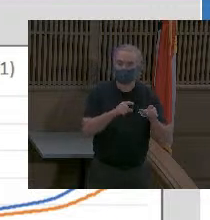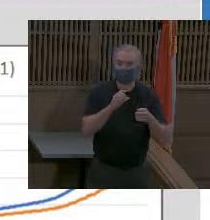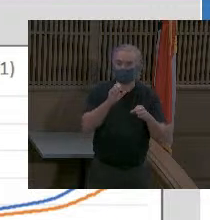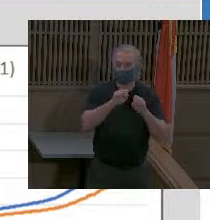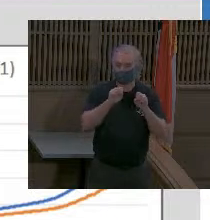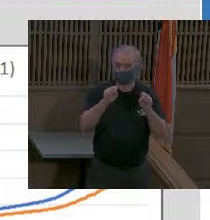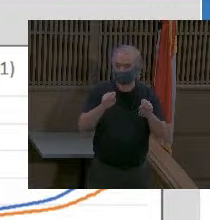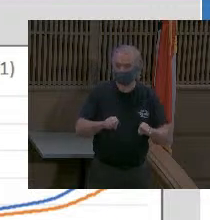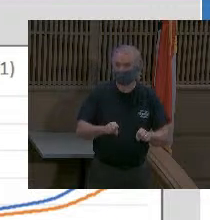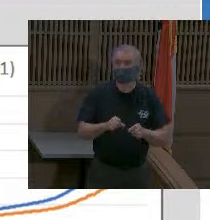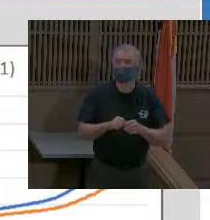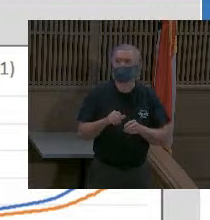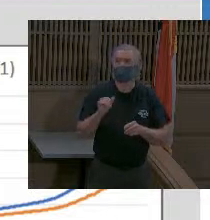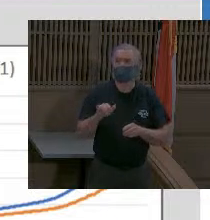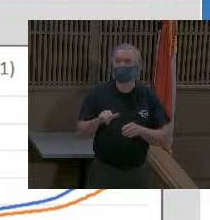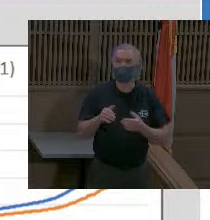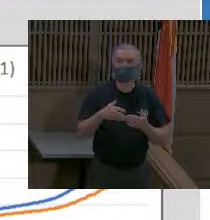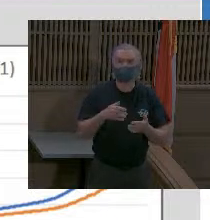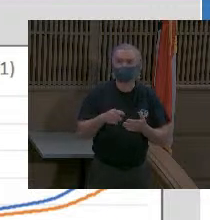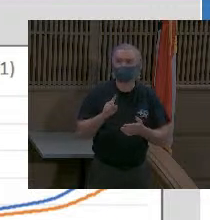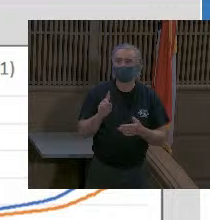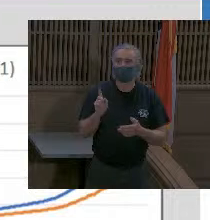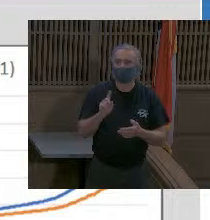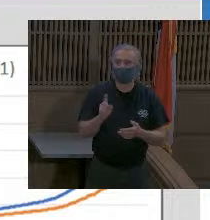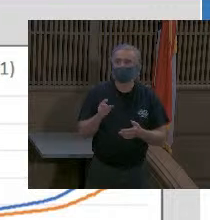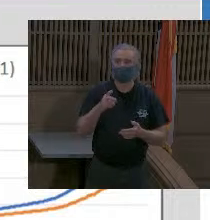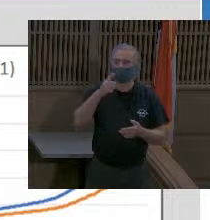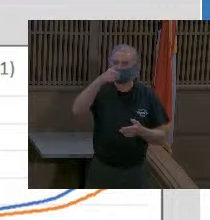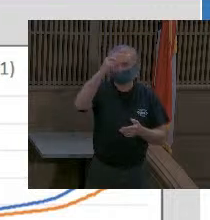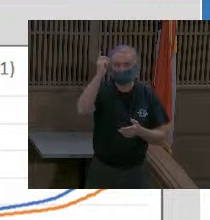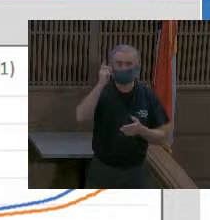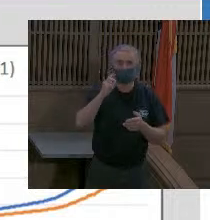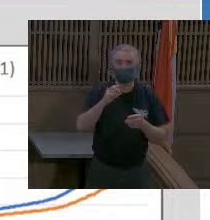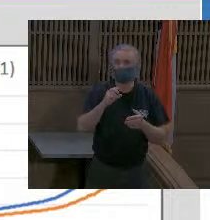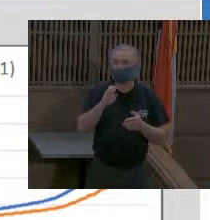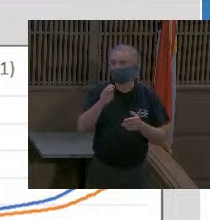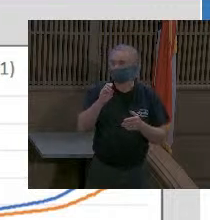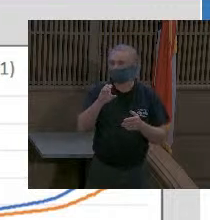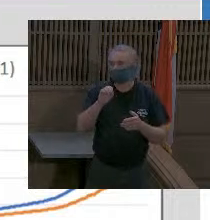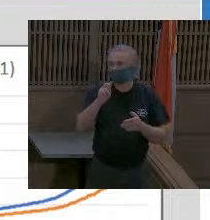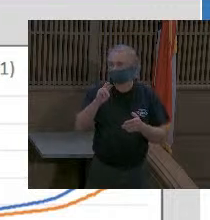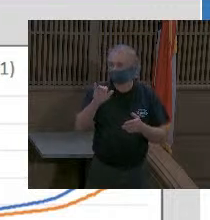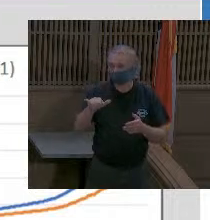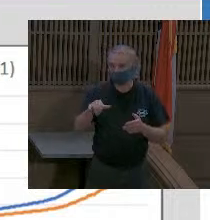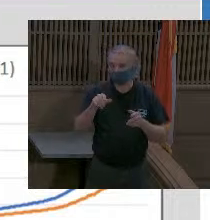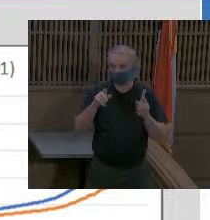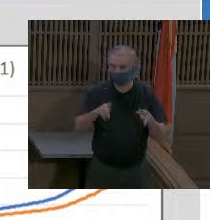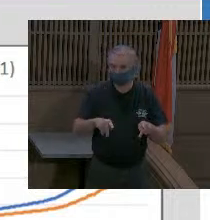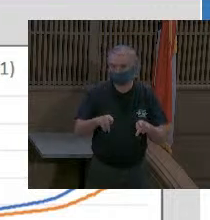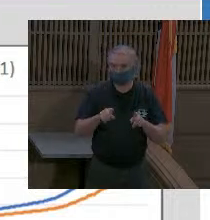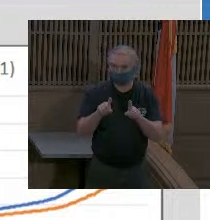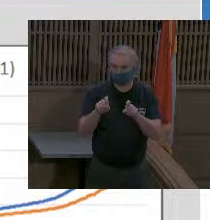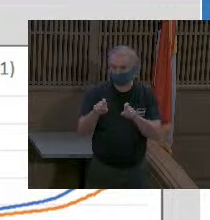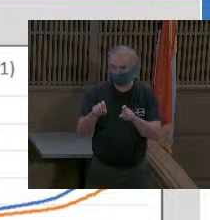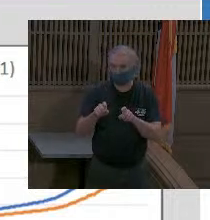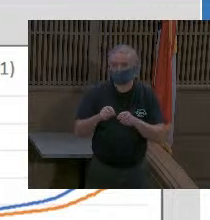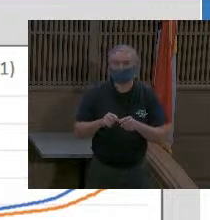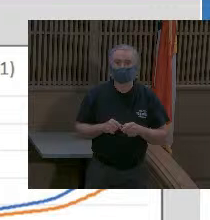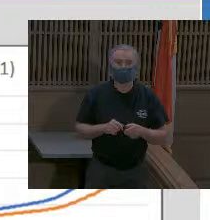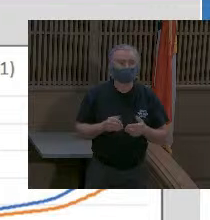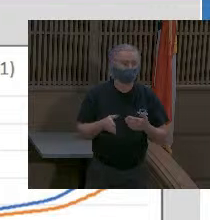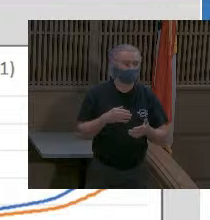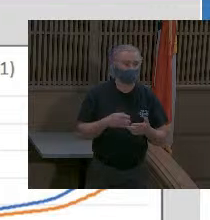that no matter where a Daugherty County citizen is tested, whether it's